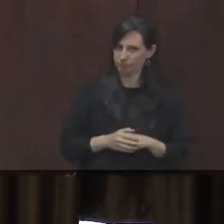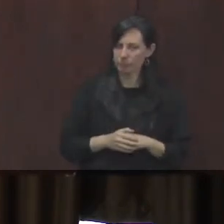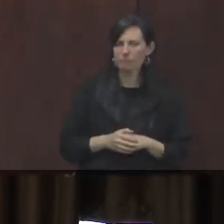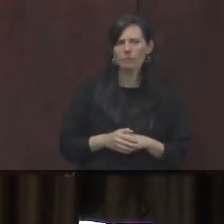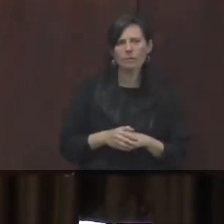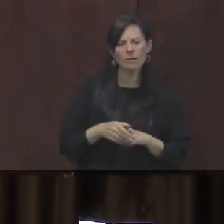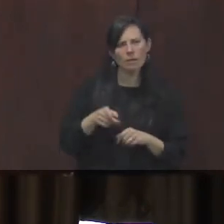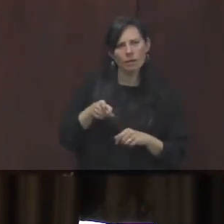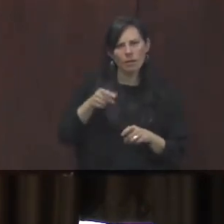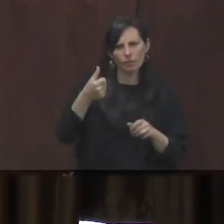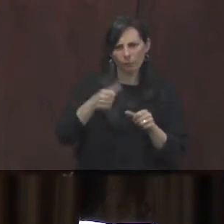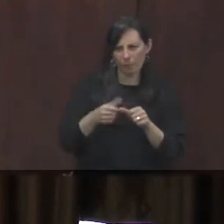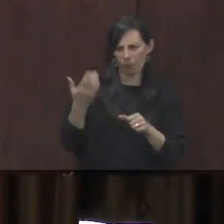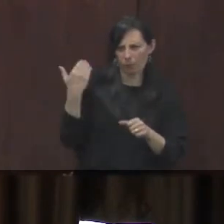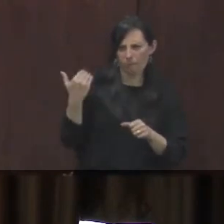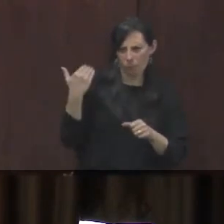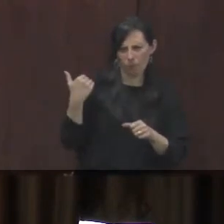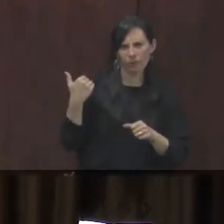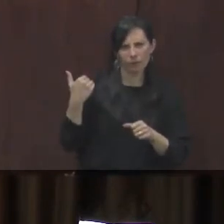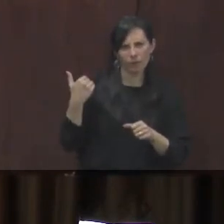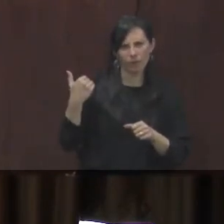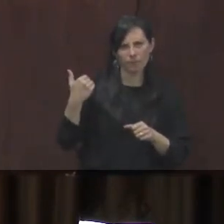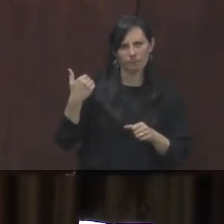remember earlier in the year, there was a move to